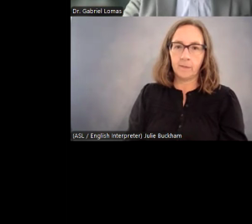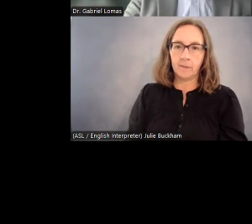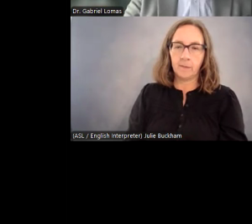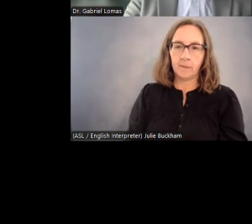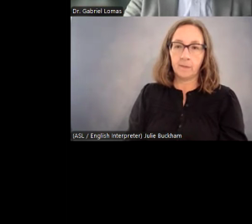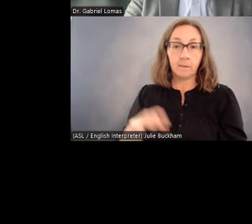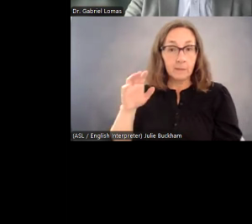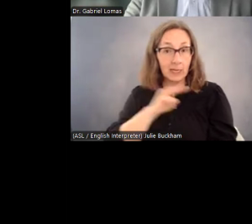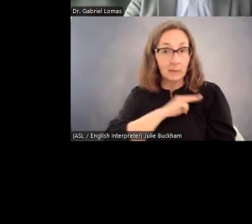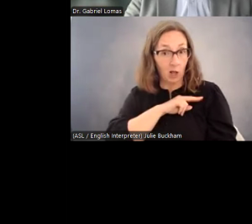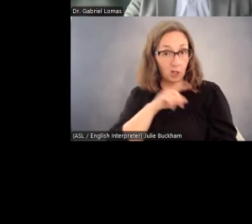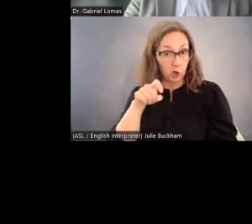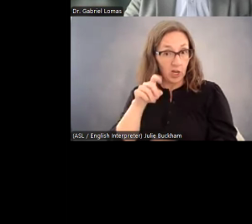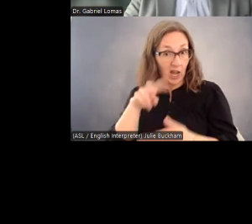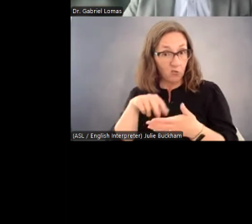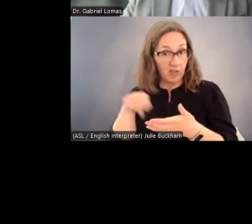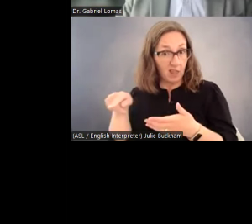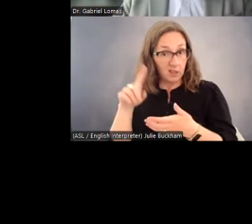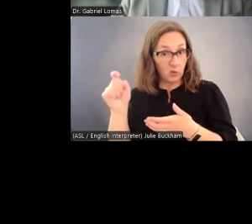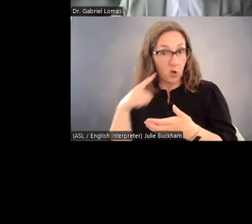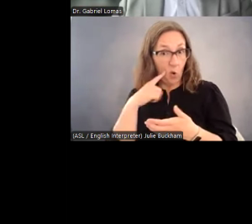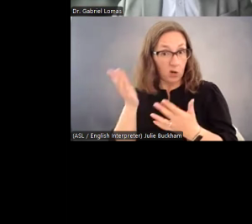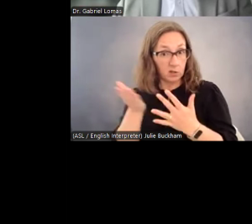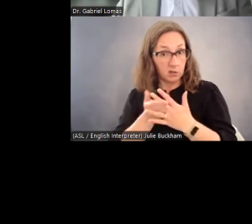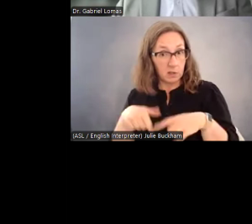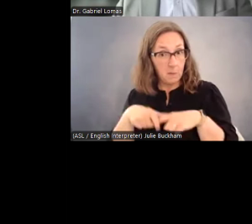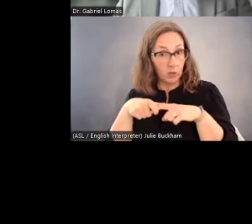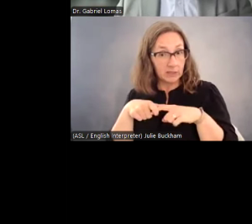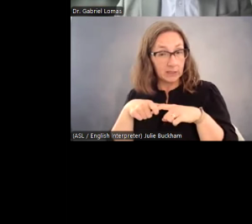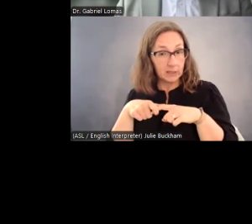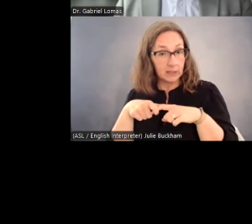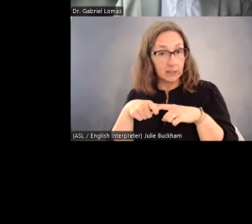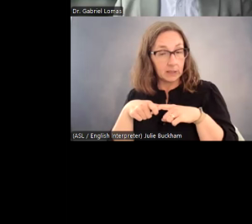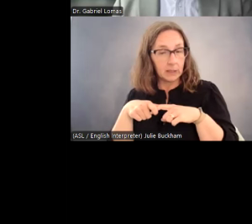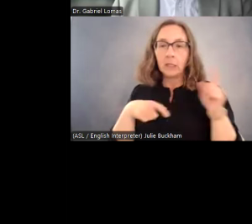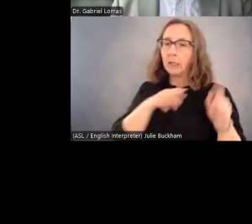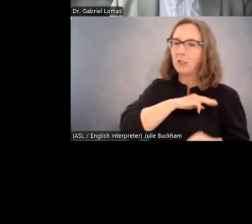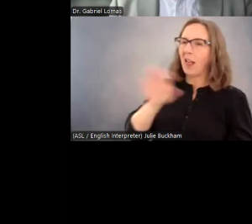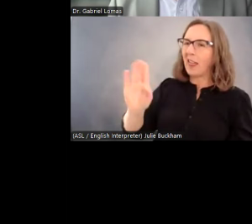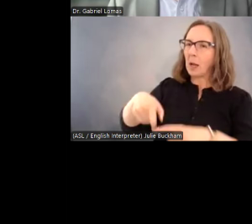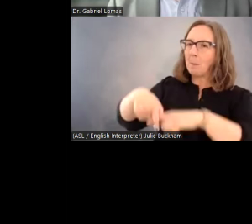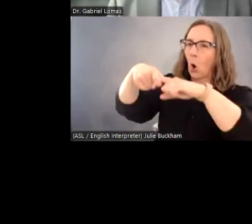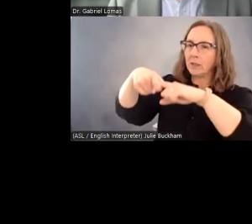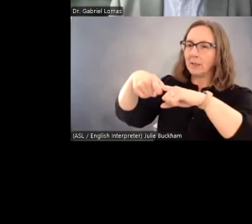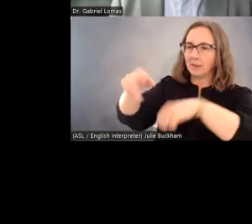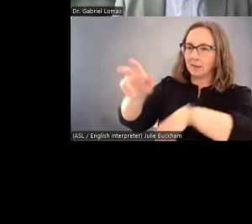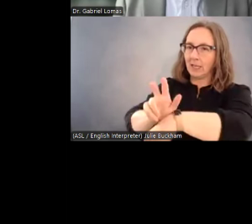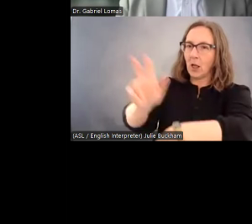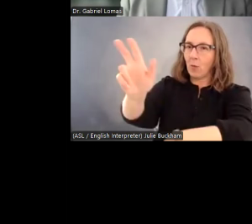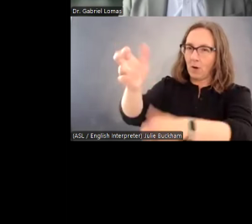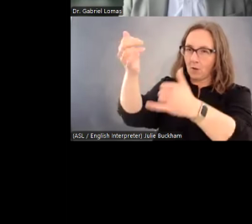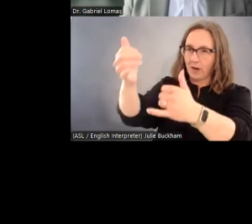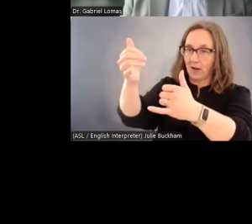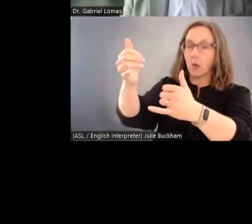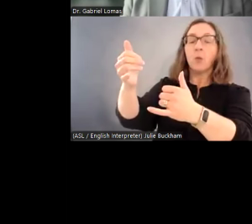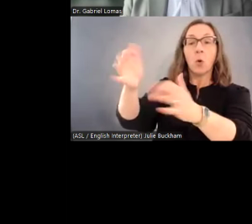Michelle, should I read this other question or should we pause? I think a pause will be great. We're right at 3 o'clock.